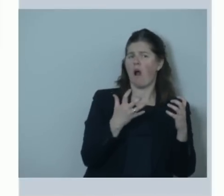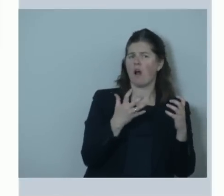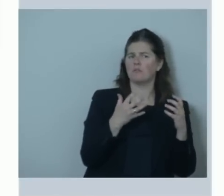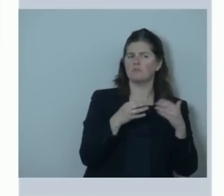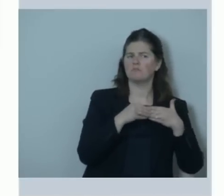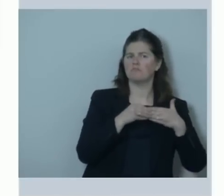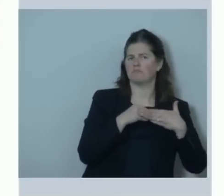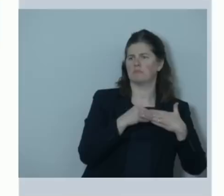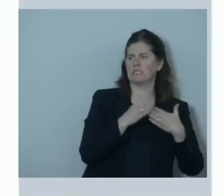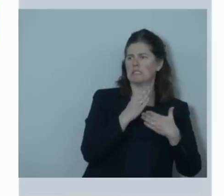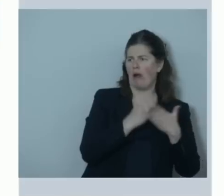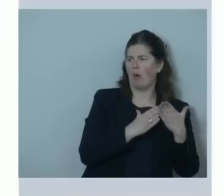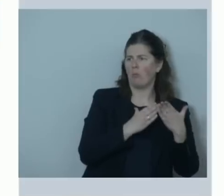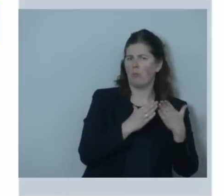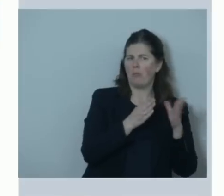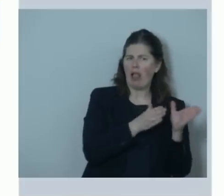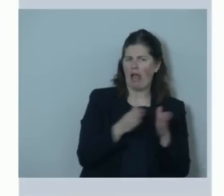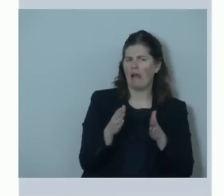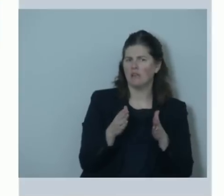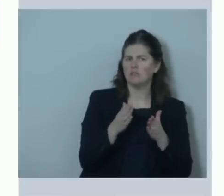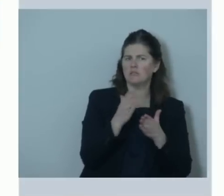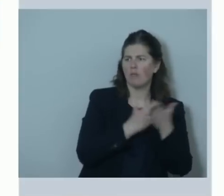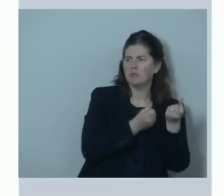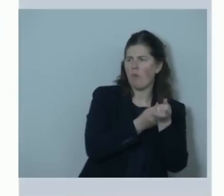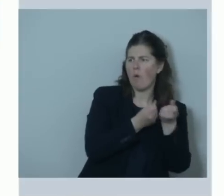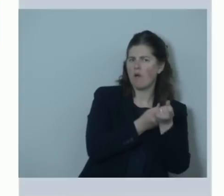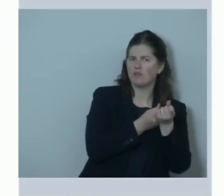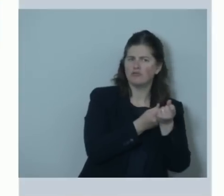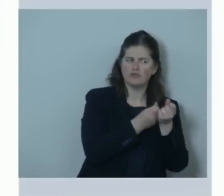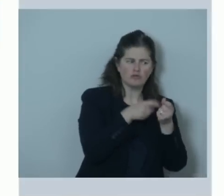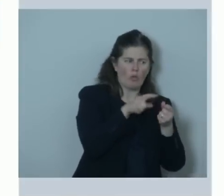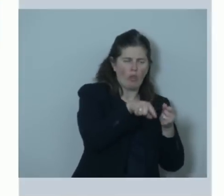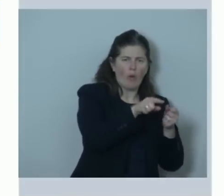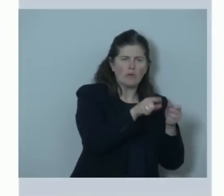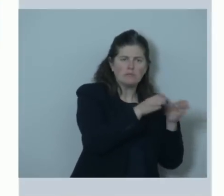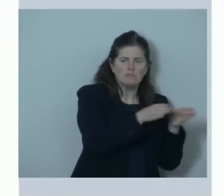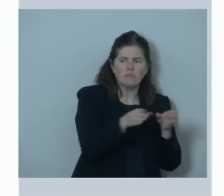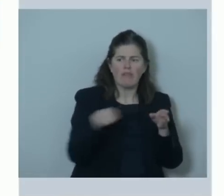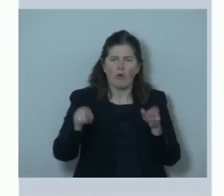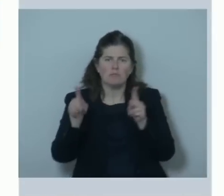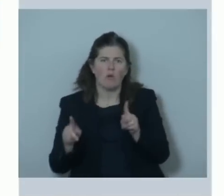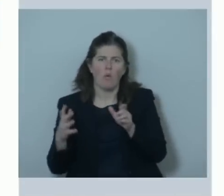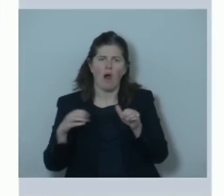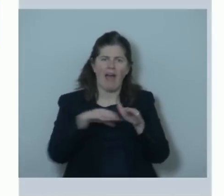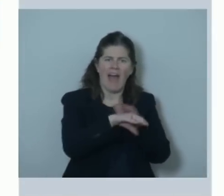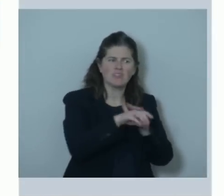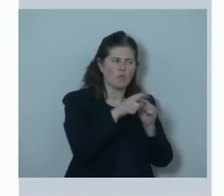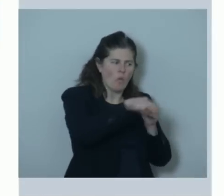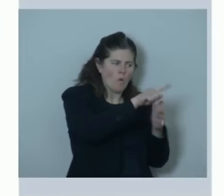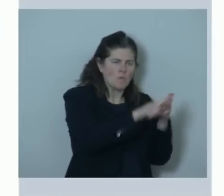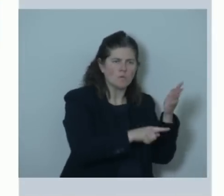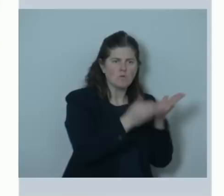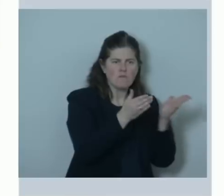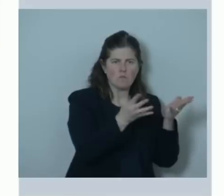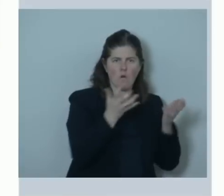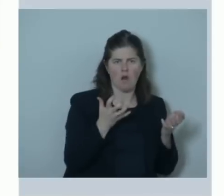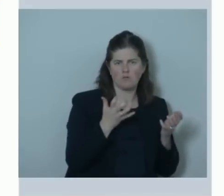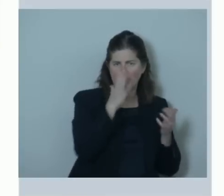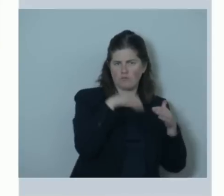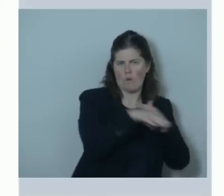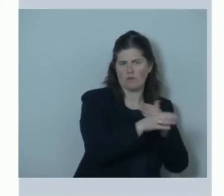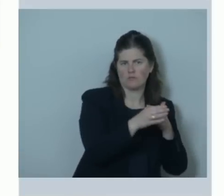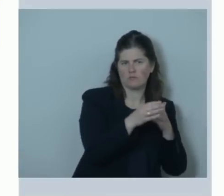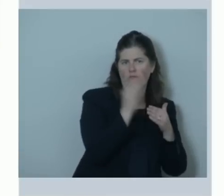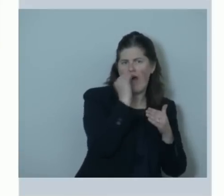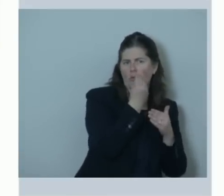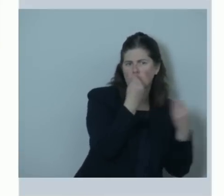of economic recovery and a little bit of support to individuals who want access to those services. All right? What else